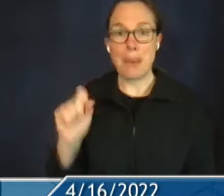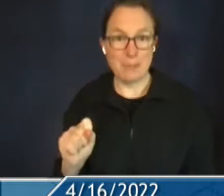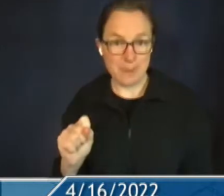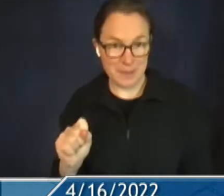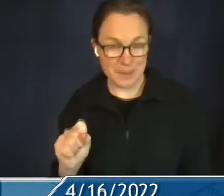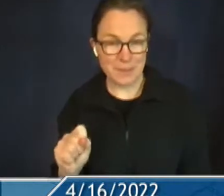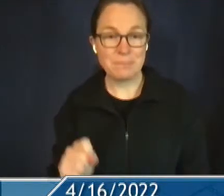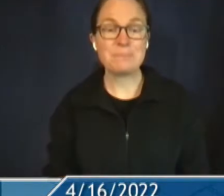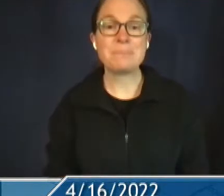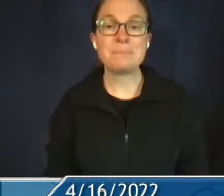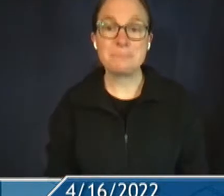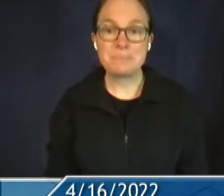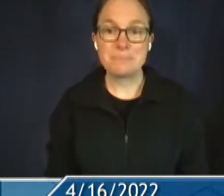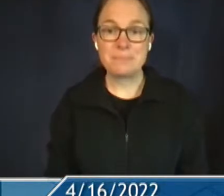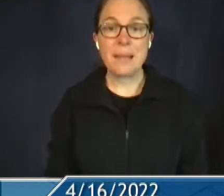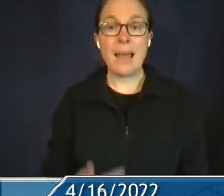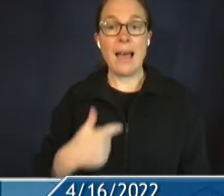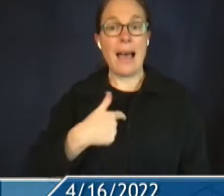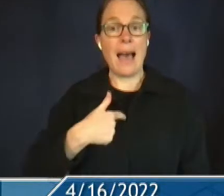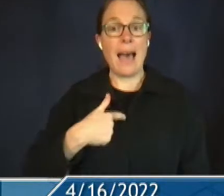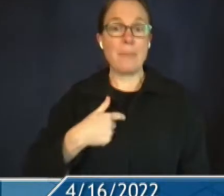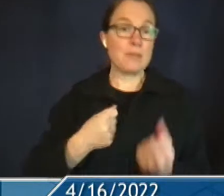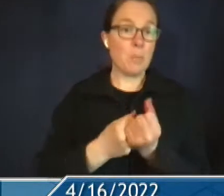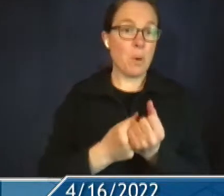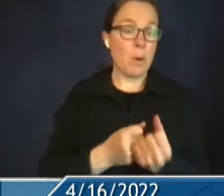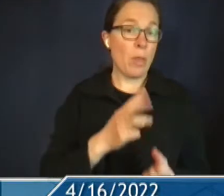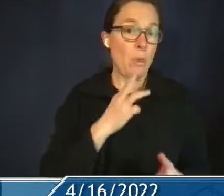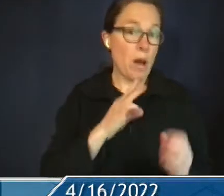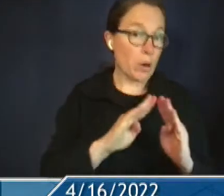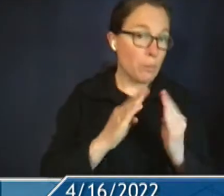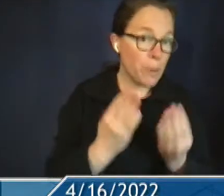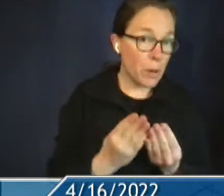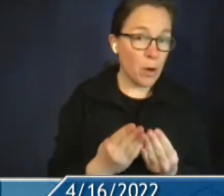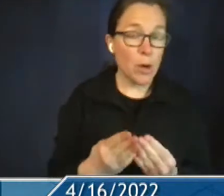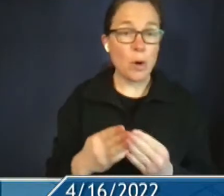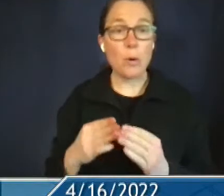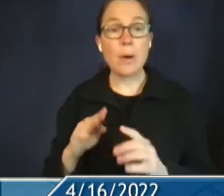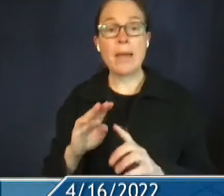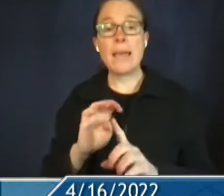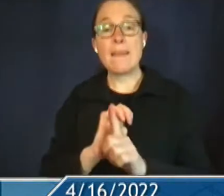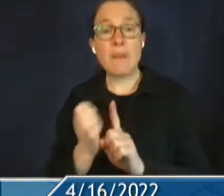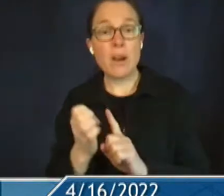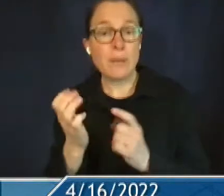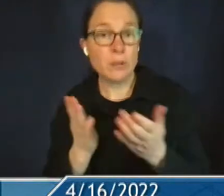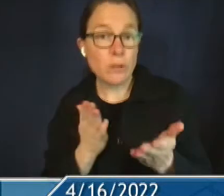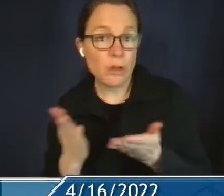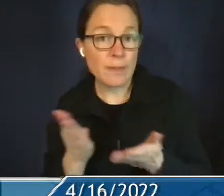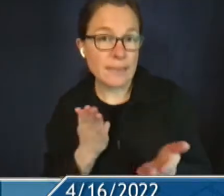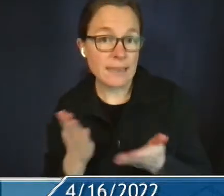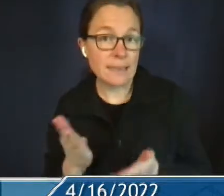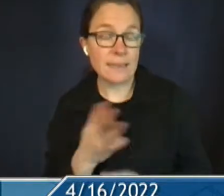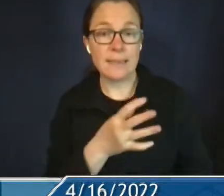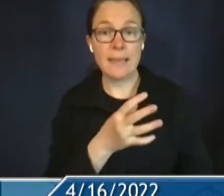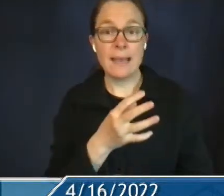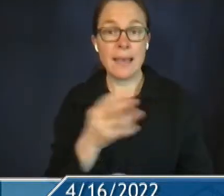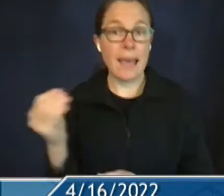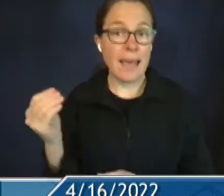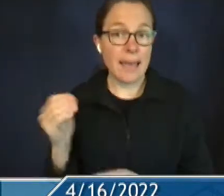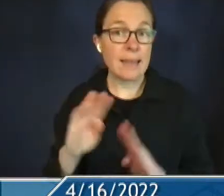City Council. I'm the commissioner in charge of the Water Bureau, the Bureau of Environmental Services, and the Bureau